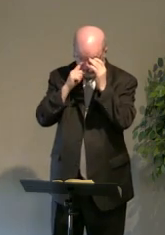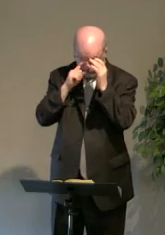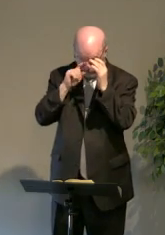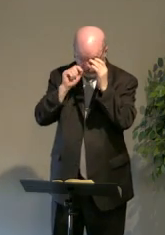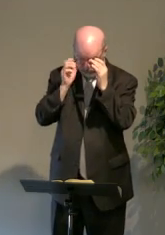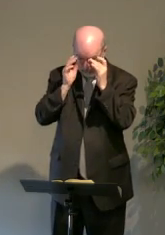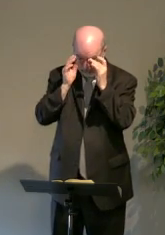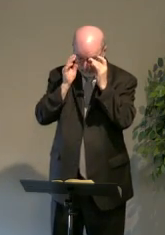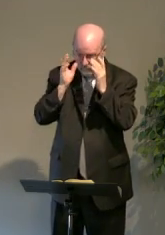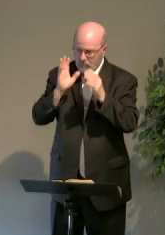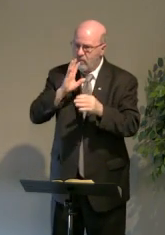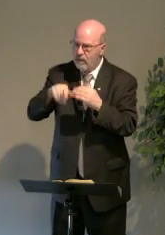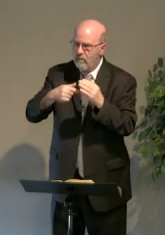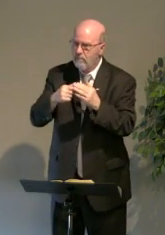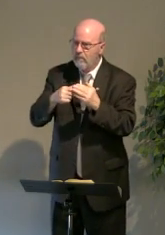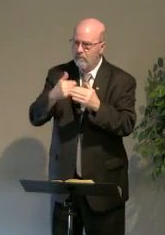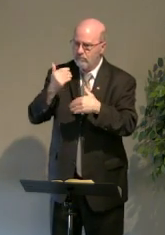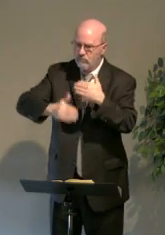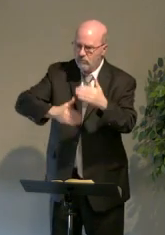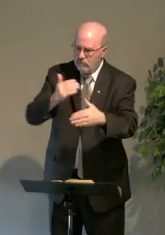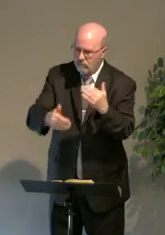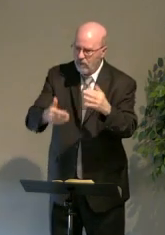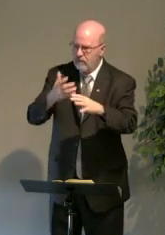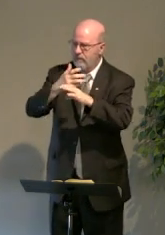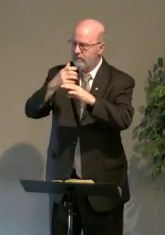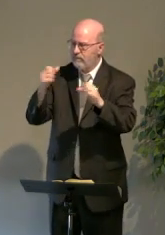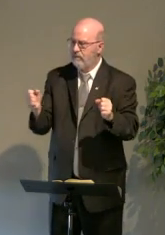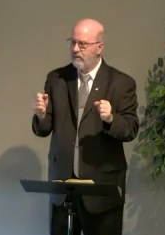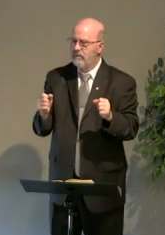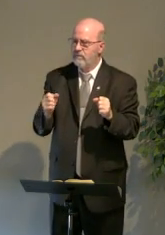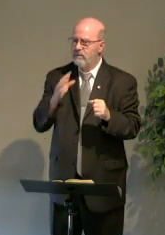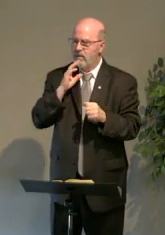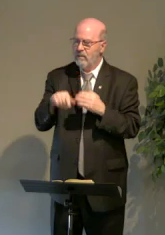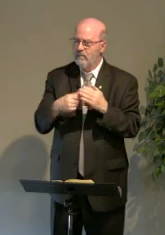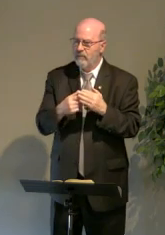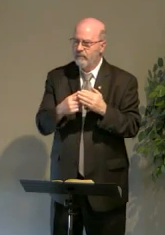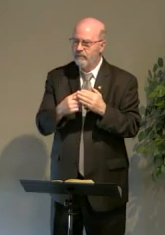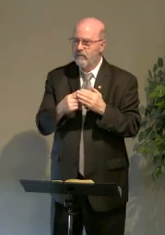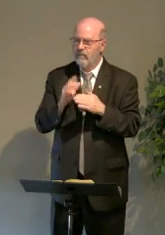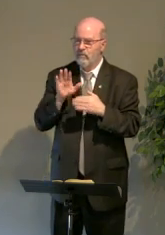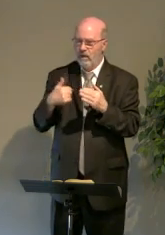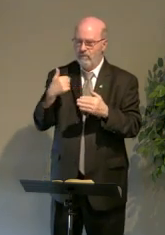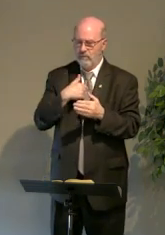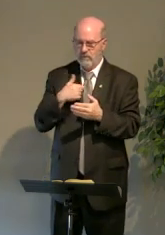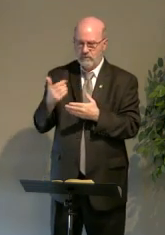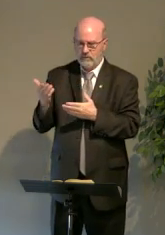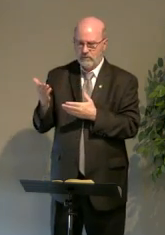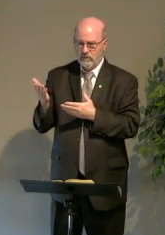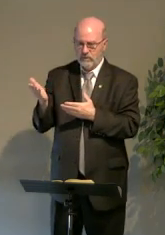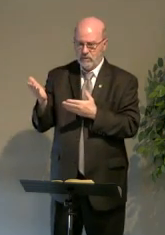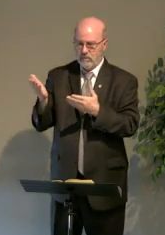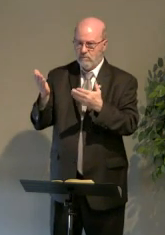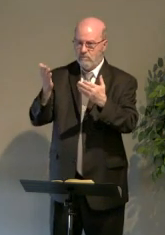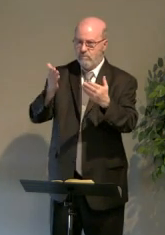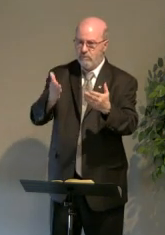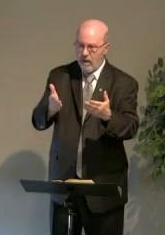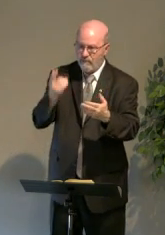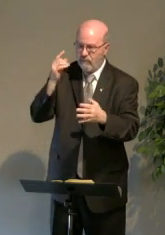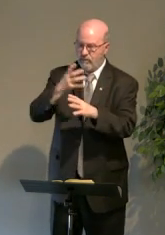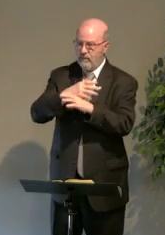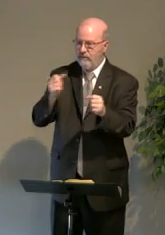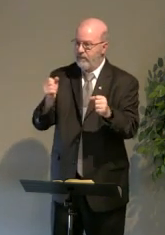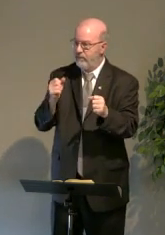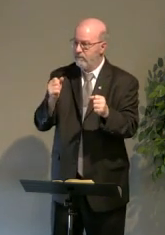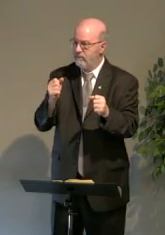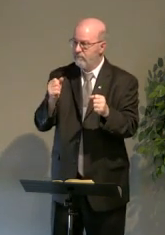bit. And we talked about the process of salvation. We talked about what all of us brought to the table for salvation,